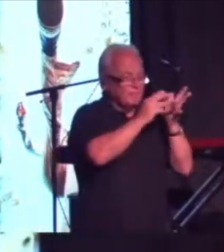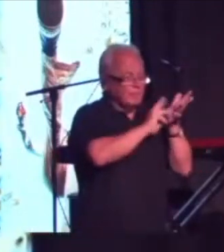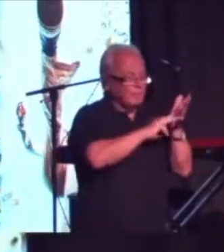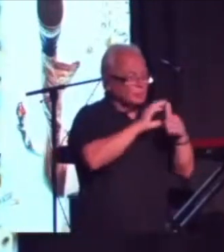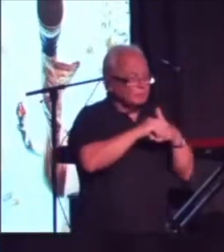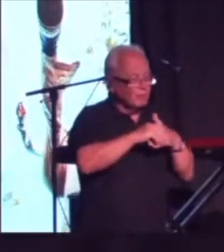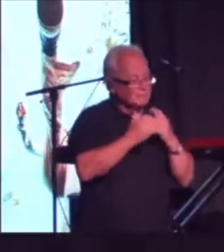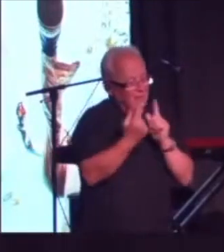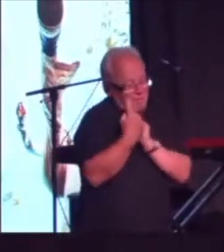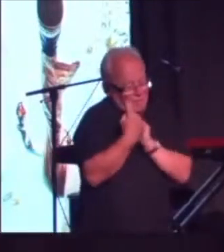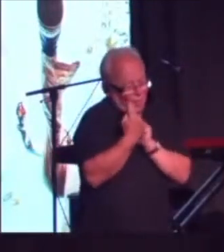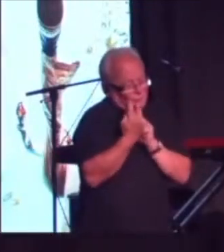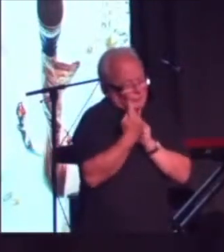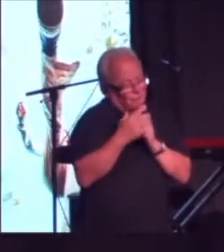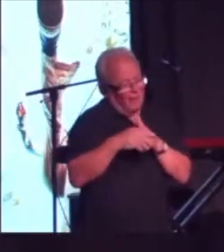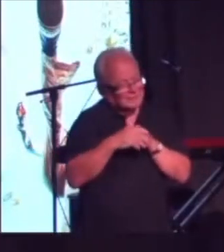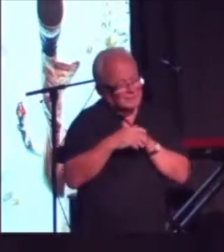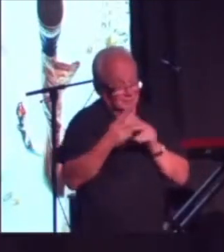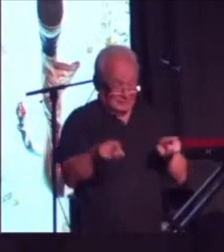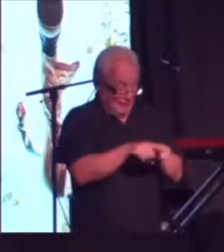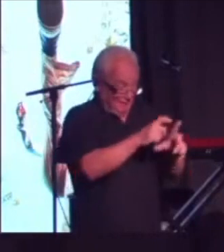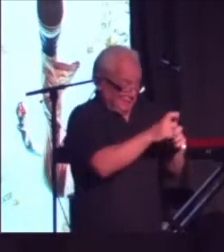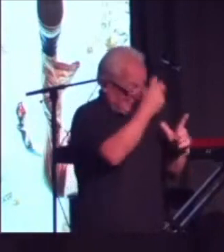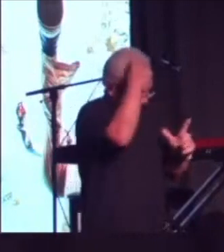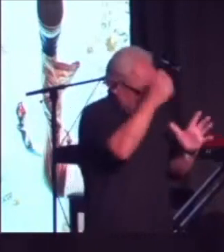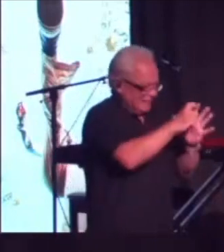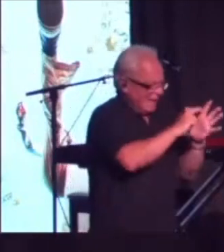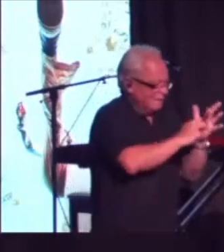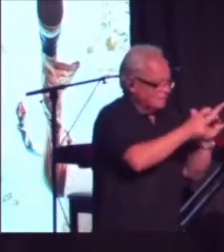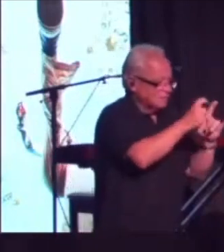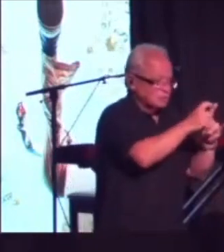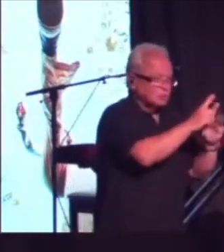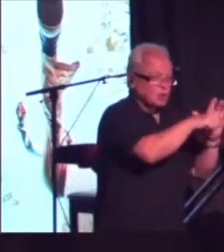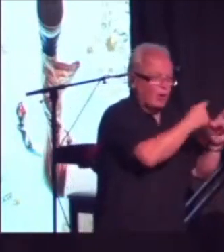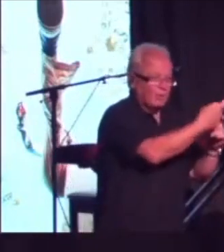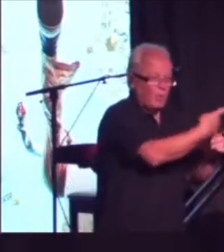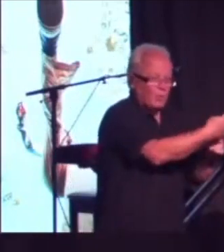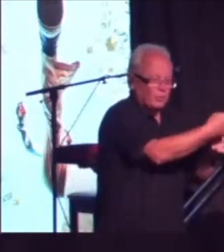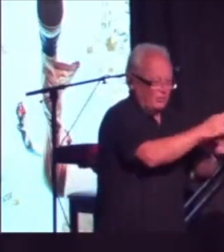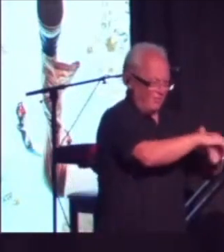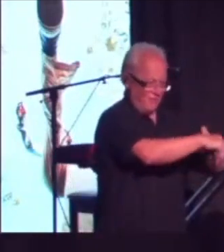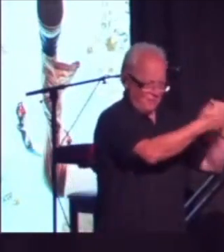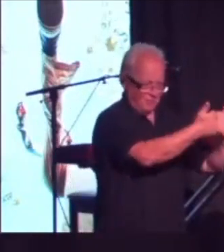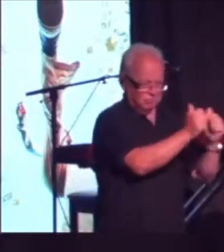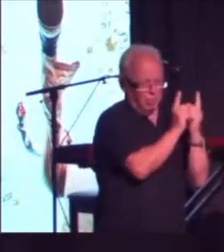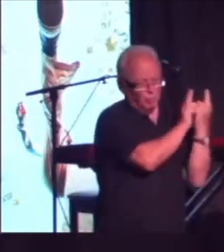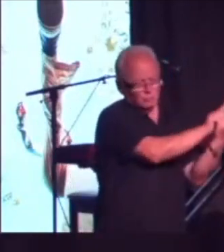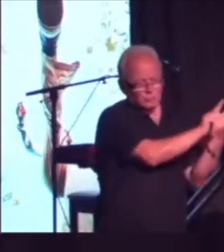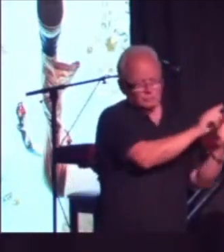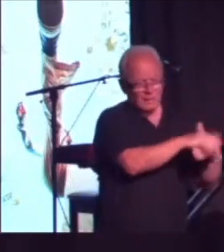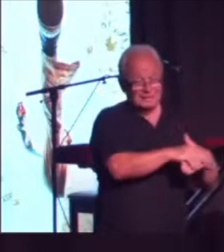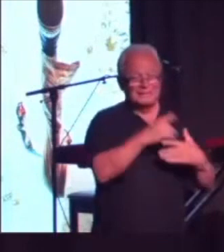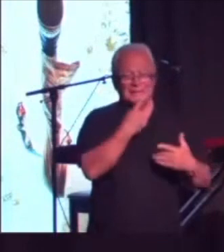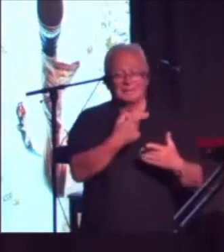Knit together, thick and thin. And one of them said this when it came to choosing friends. He said,